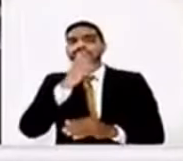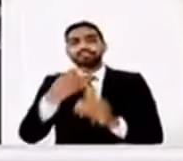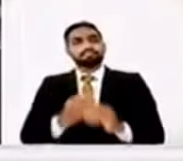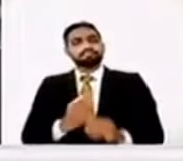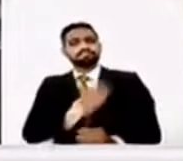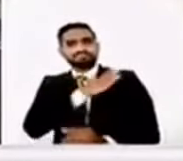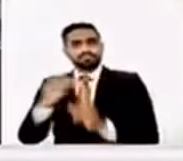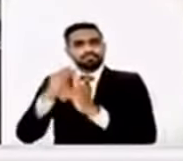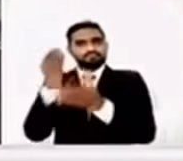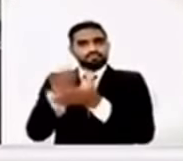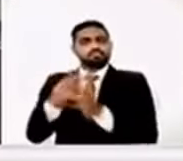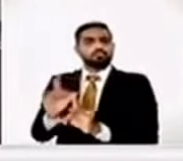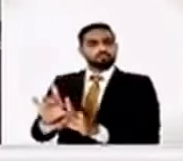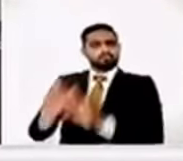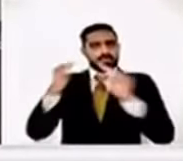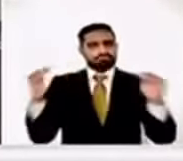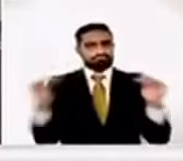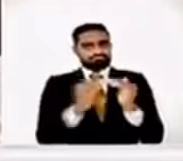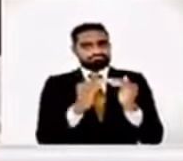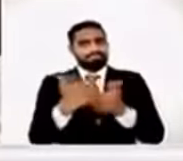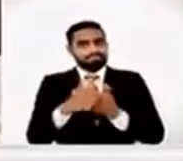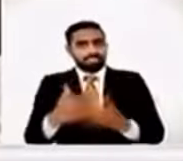of Prosperity and Splendor.